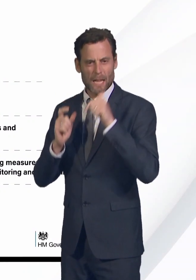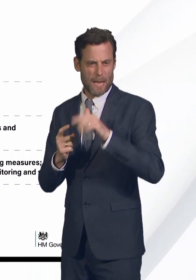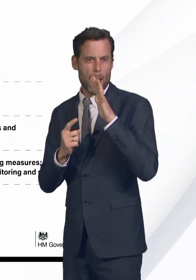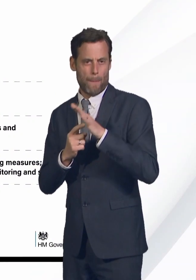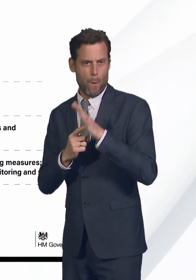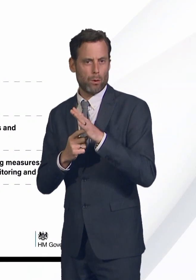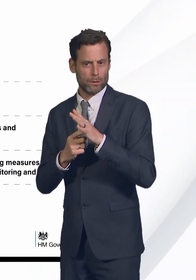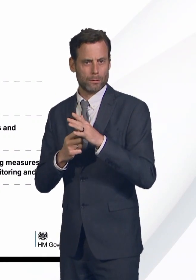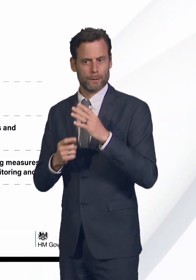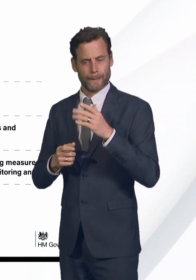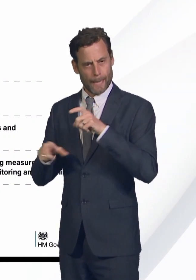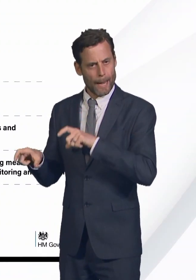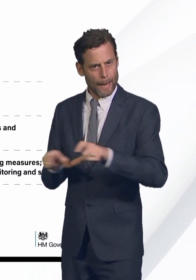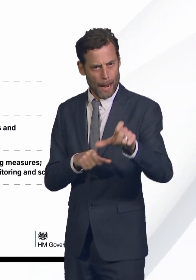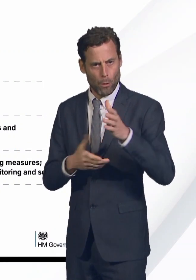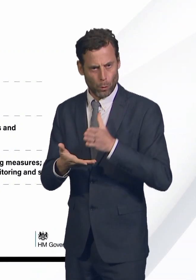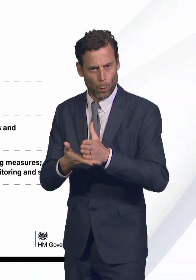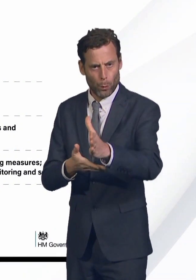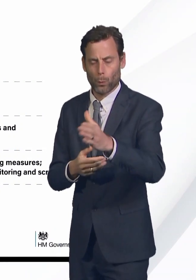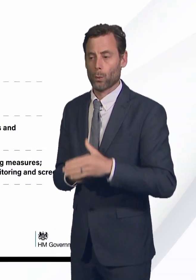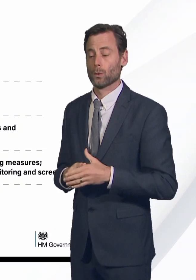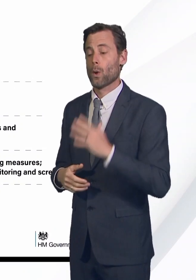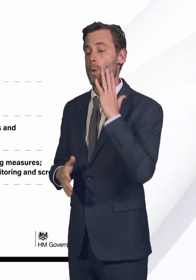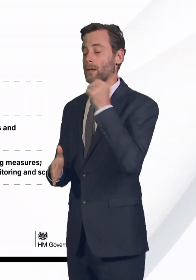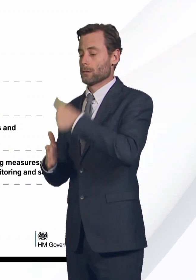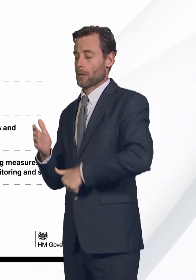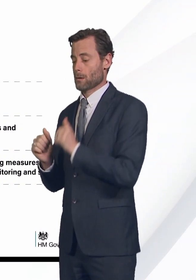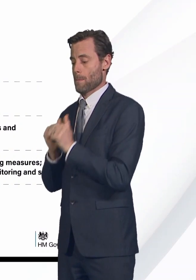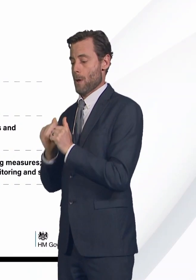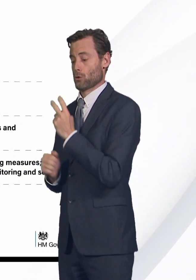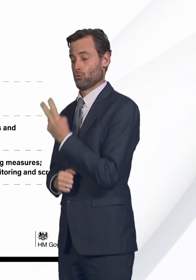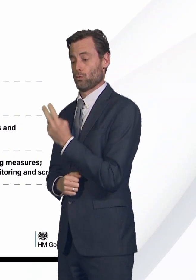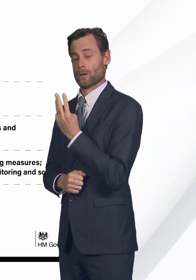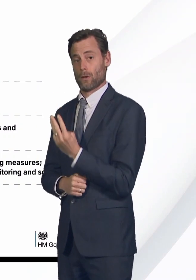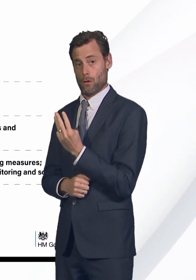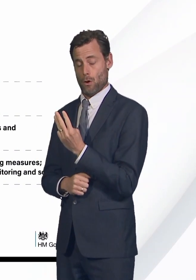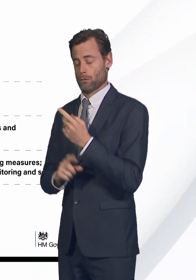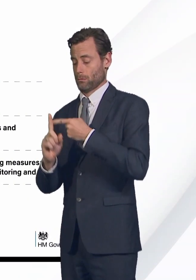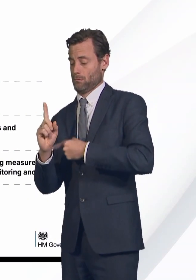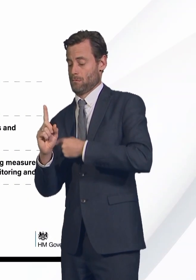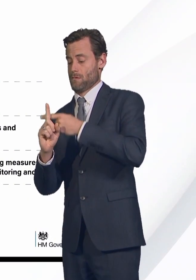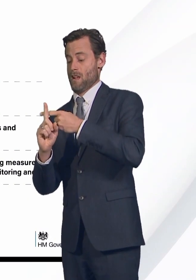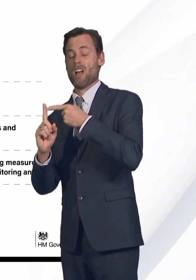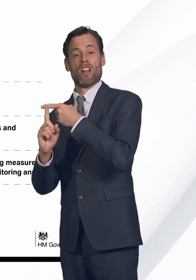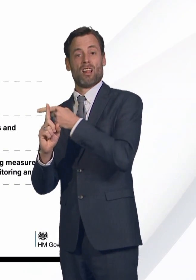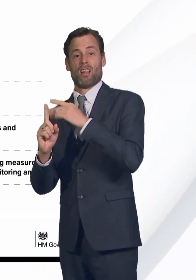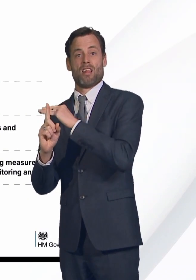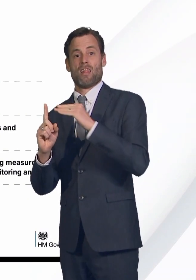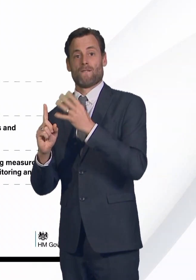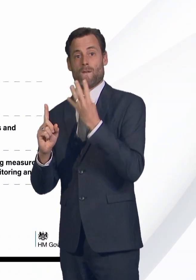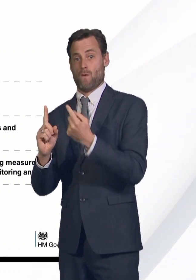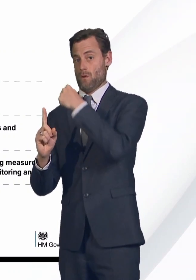of lockdown, which started in March the 23rd, we've been at level 4, meaning a